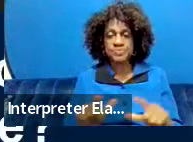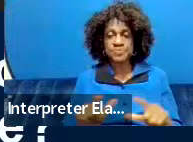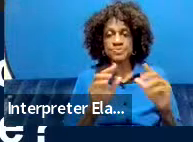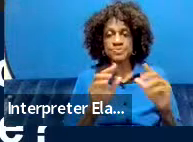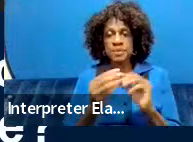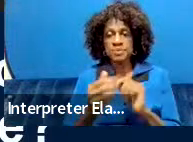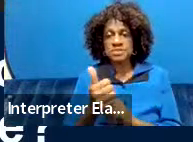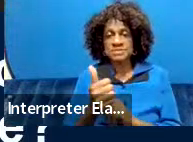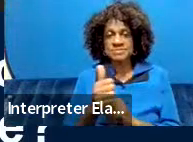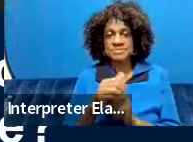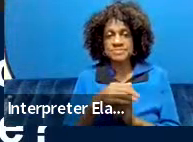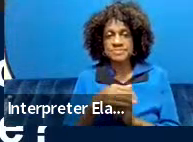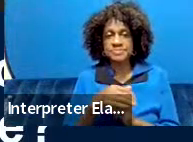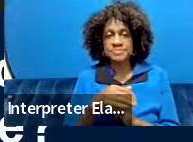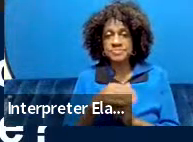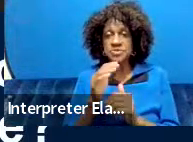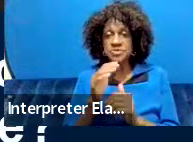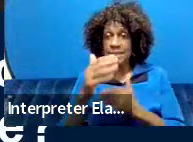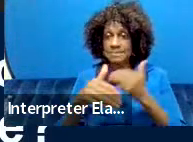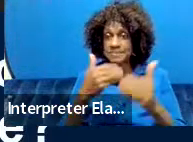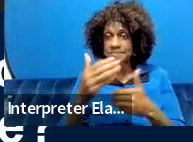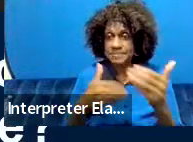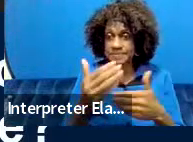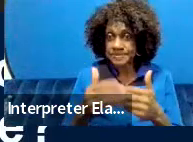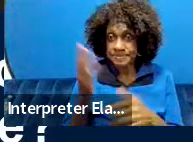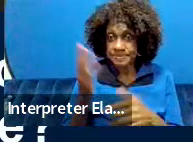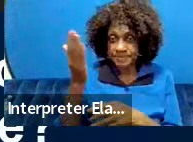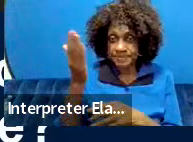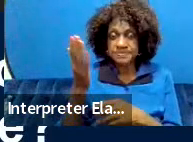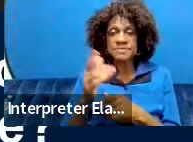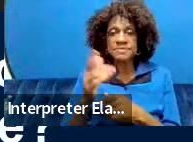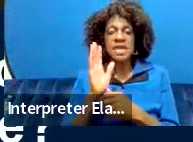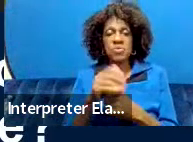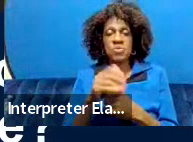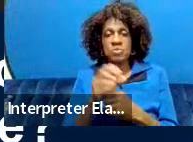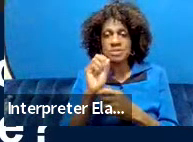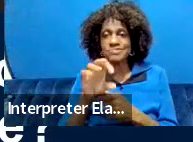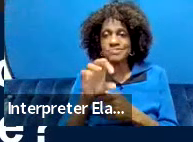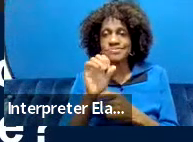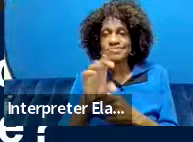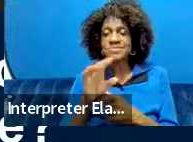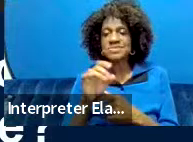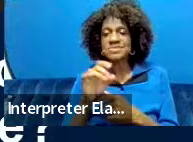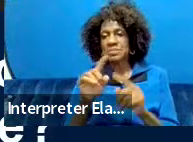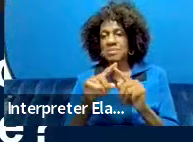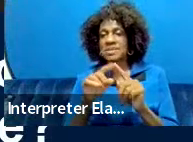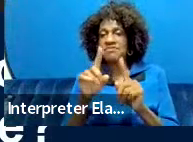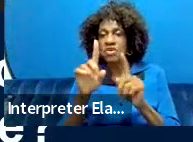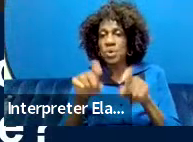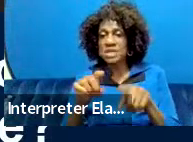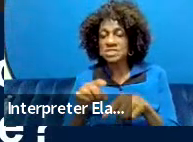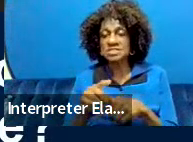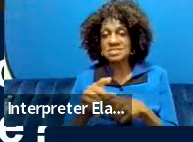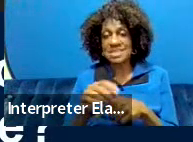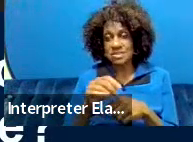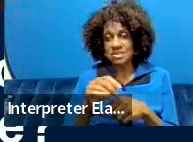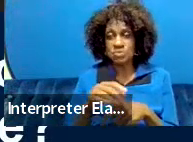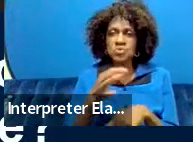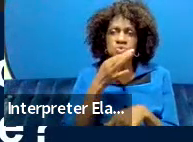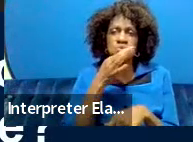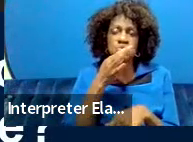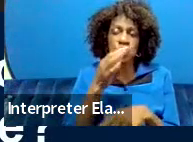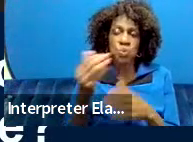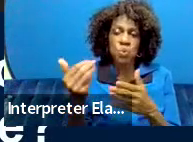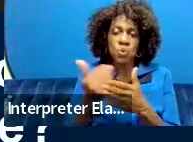10. And as I go through my part of the webinar here, I'm going to be throwing in some common questions that are in our upcoming guide, our upcoming signs